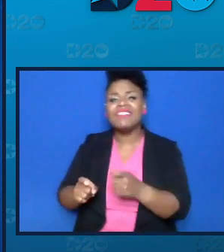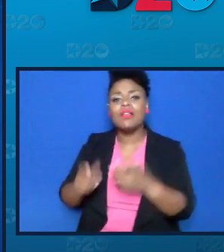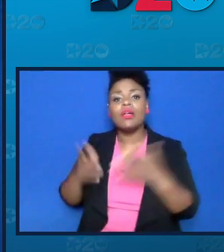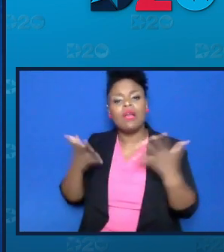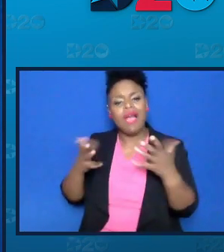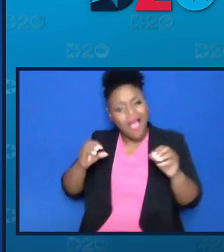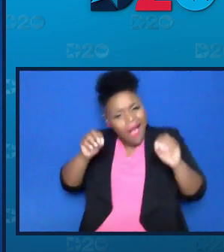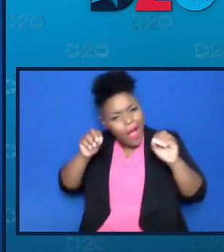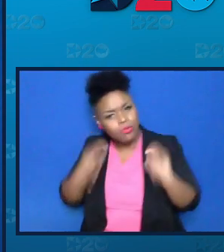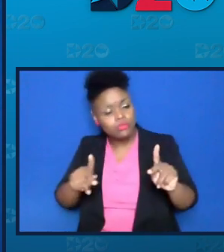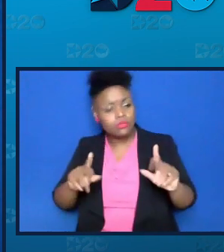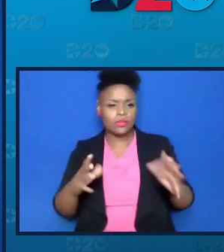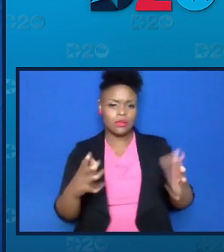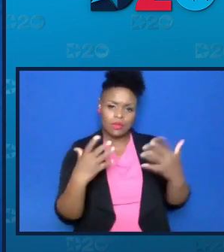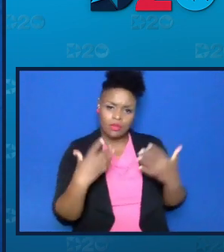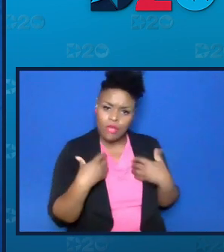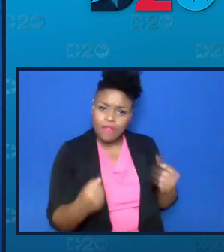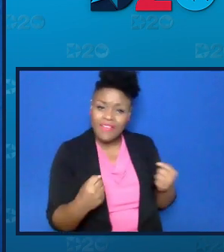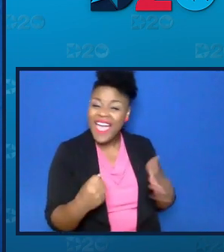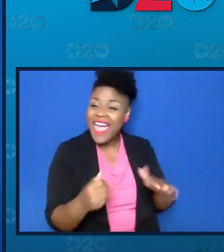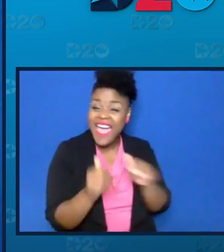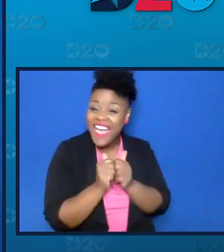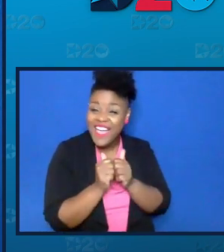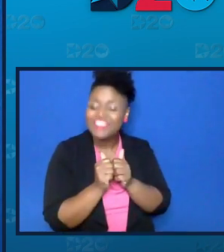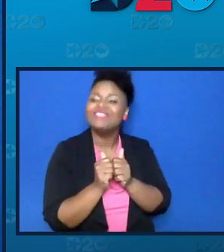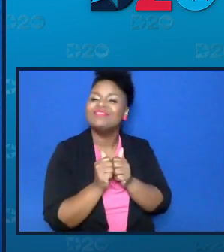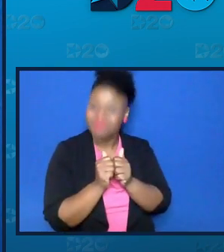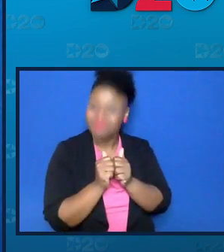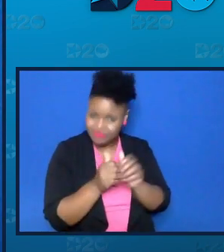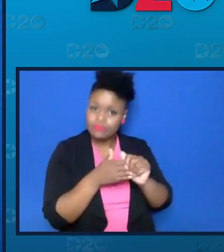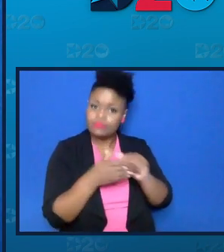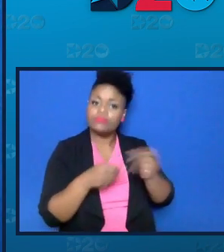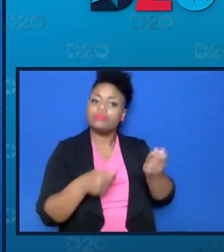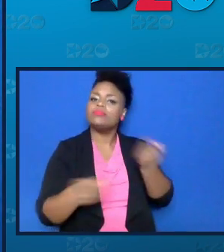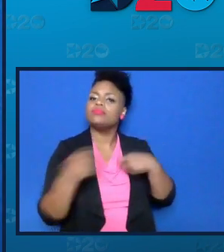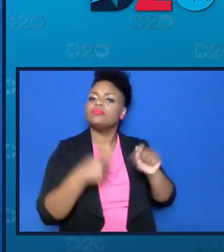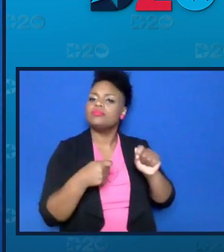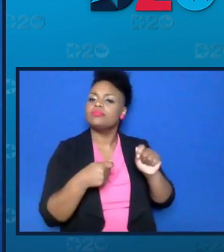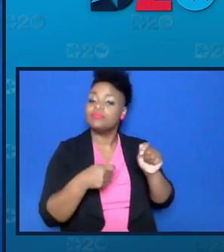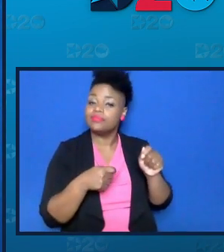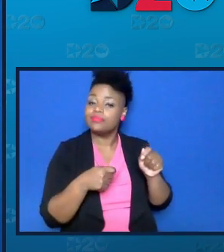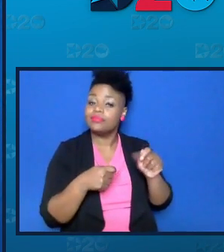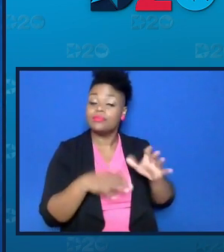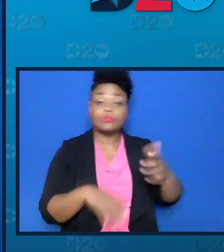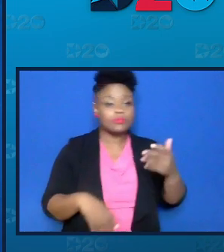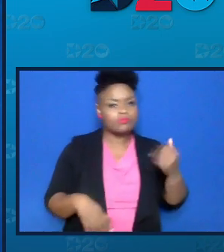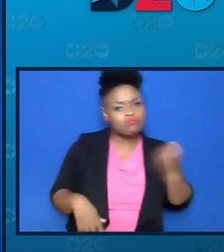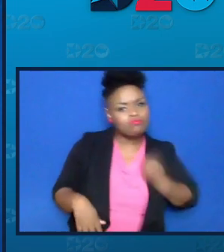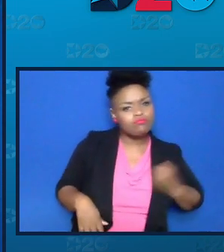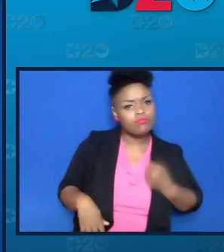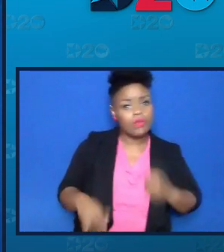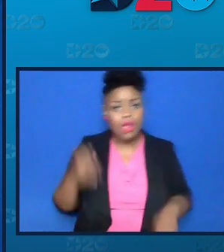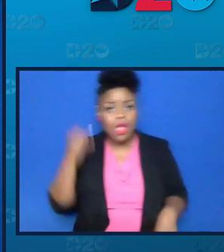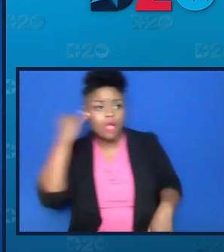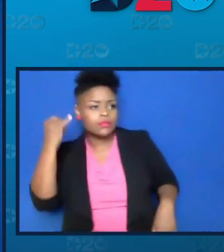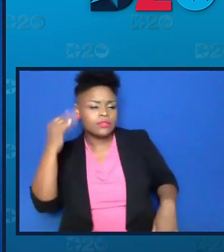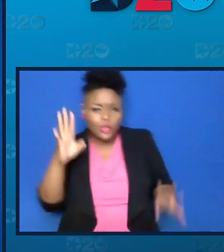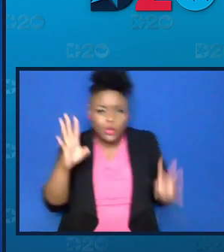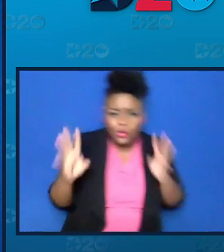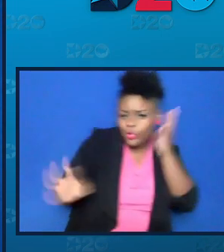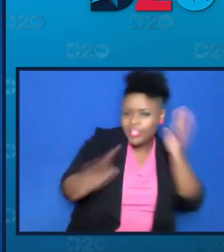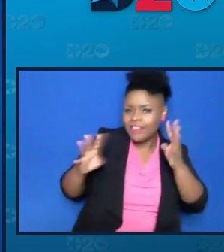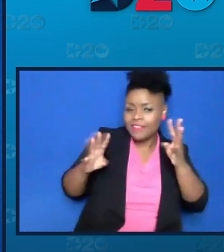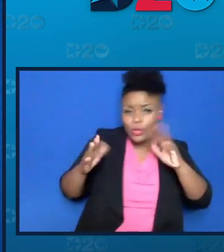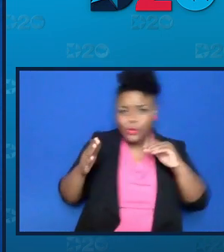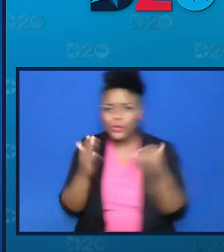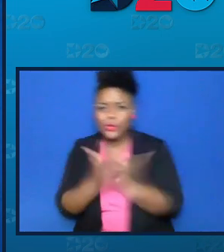is only possible with a change of leadership and new ideas. Bold and innovative policies that will get help into your hands in the midst of this crisis